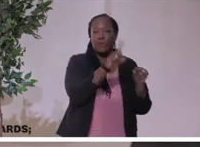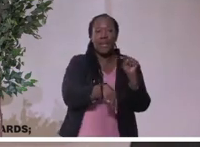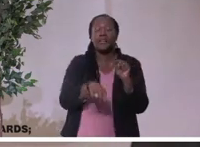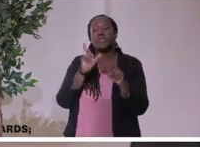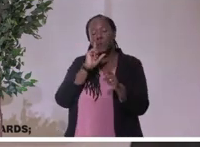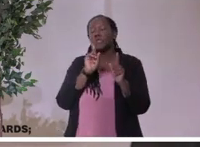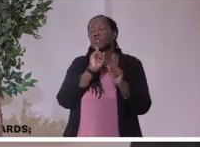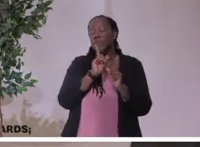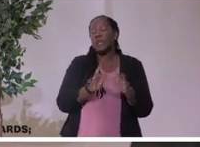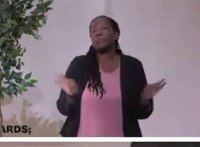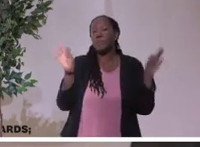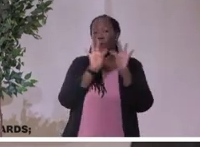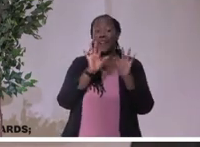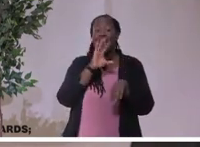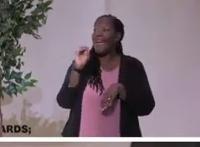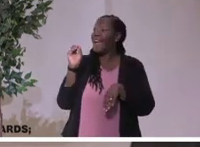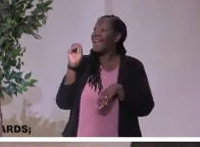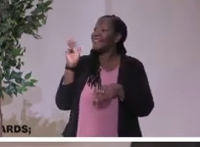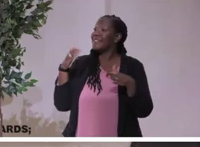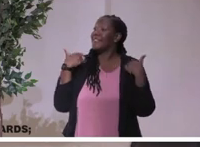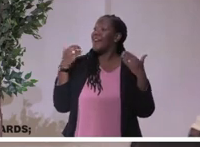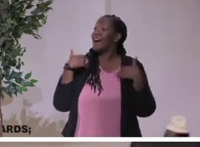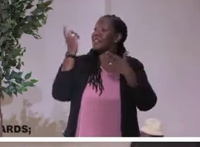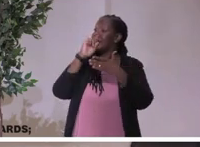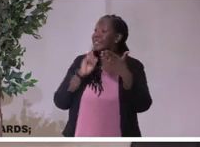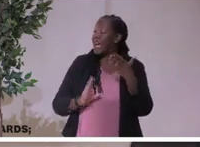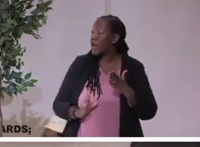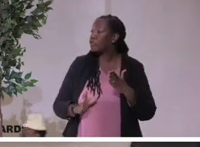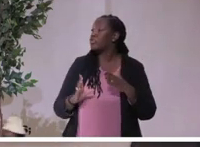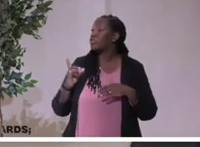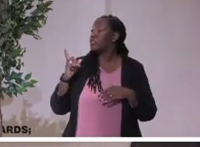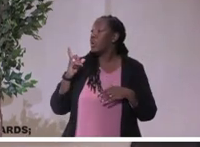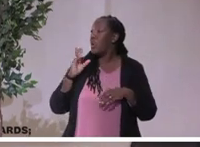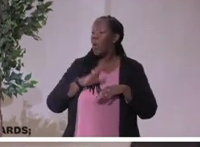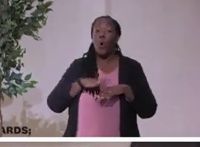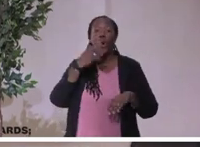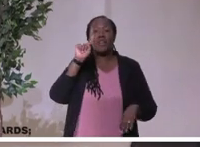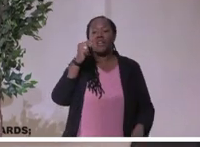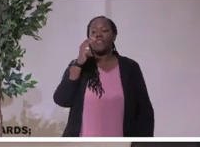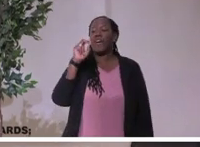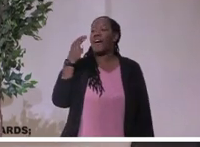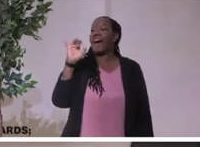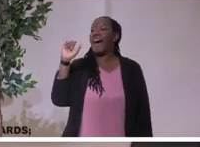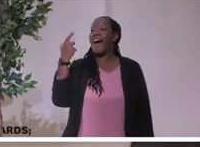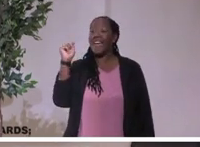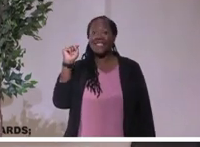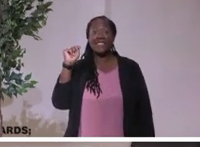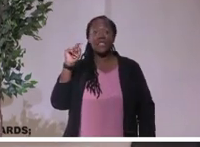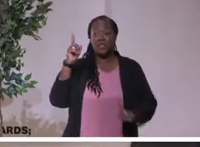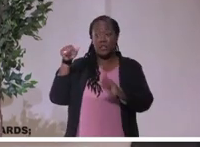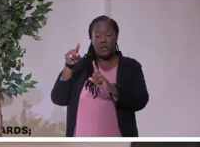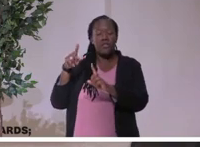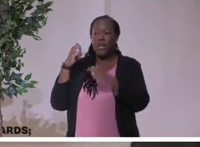really important. And all of the designers on the hype recently, it's amazing. There's so many of